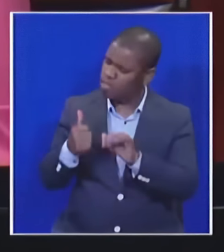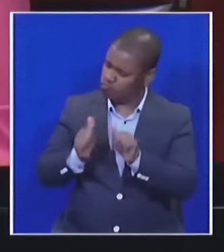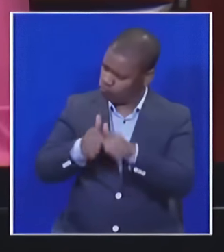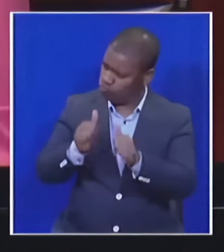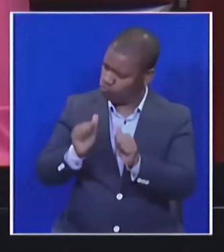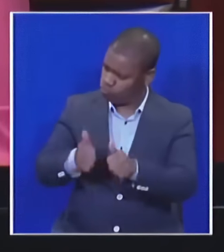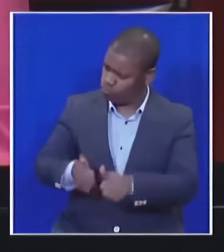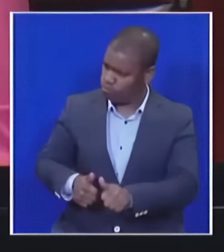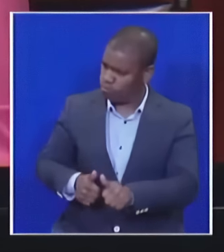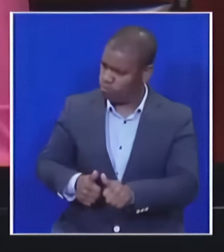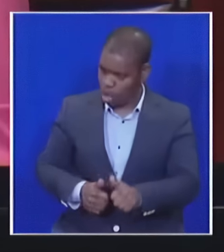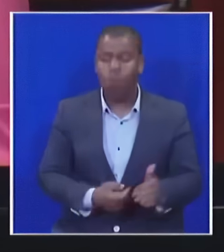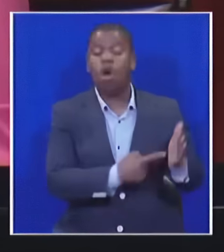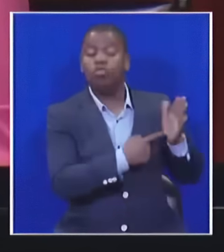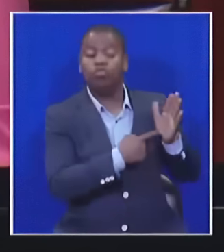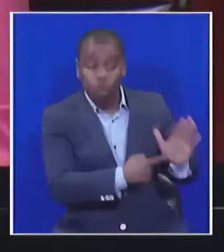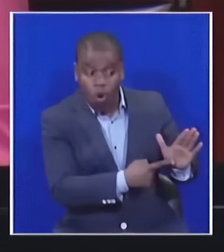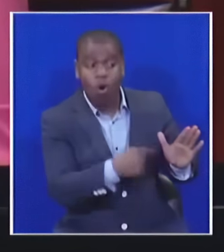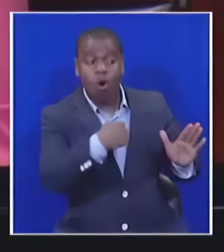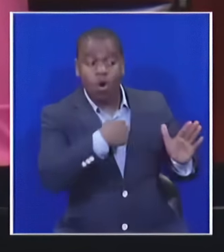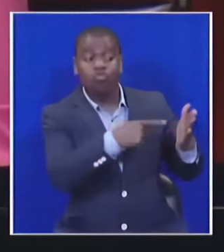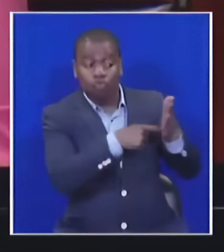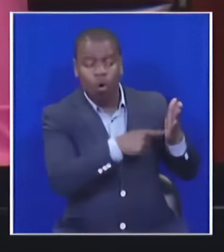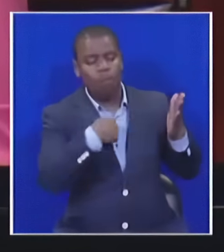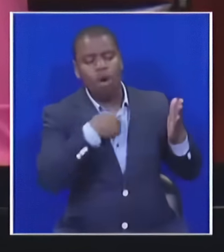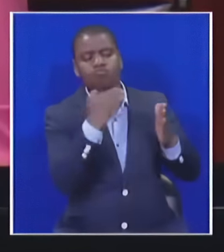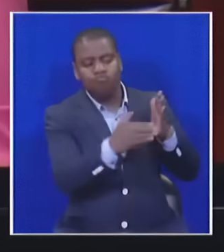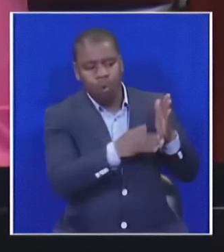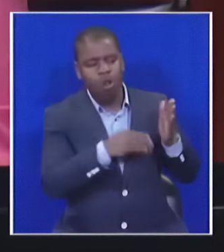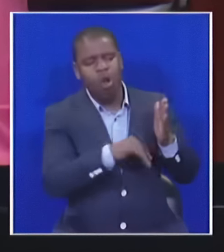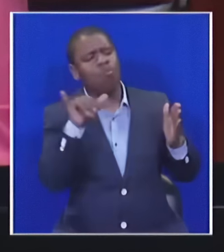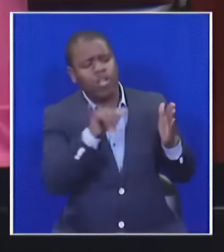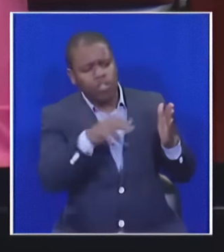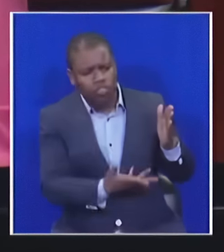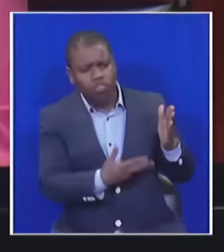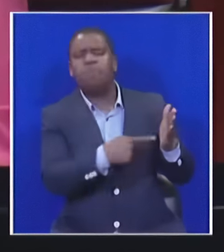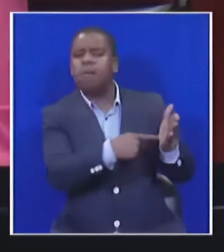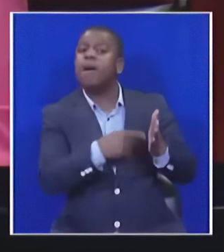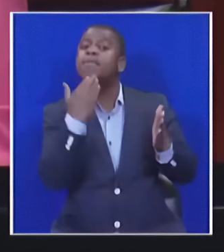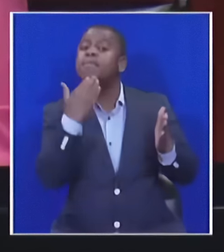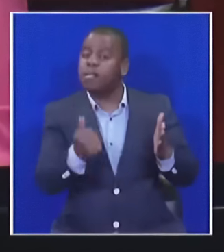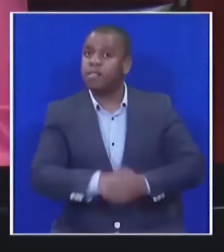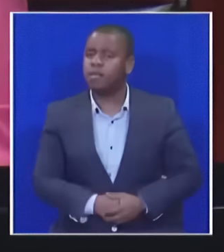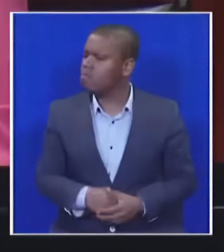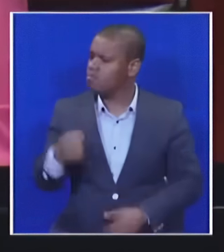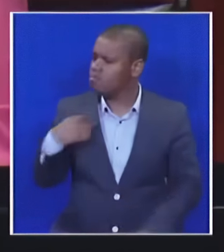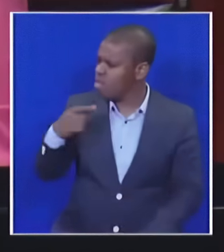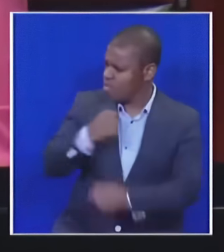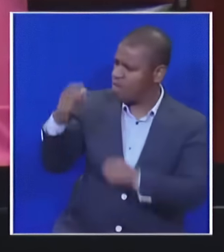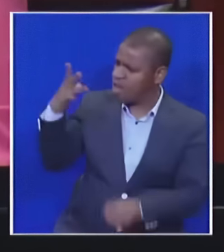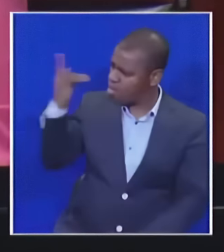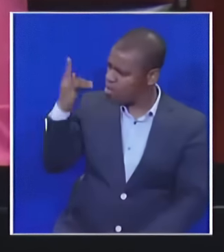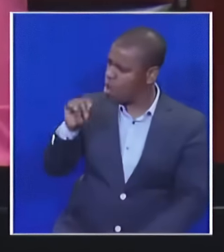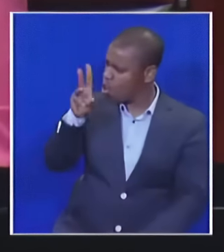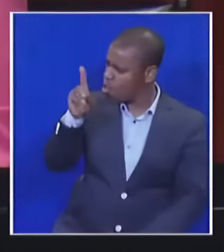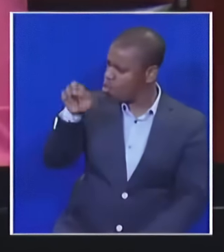Show me the rule. Which rule says I can't say No, that? you can. I mean, I've never heard Yes. of any Dudu Myeni Zuma. No, and I it's